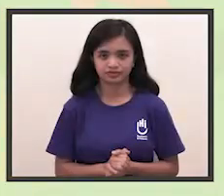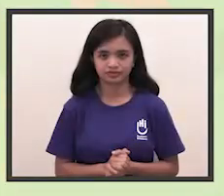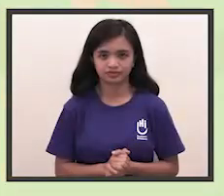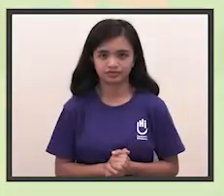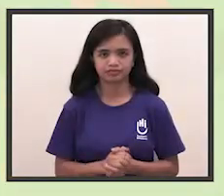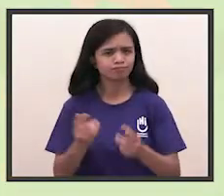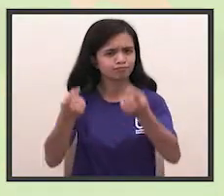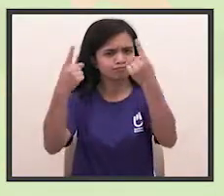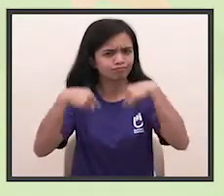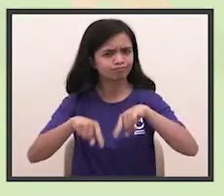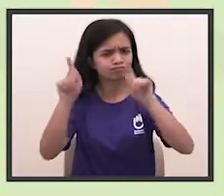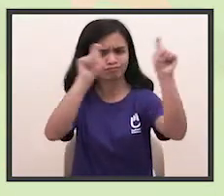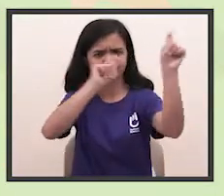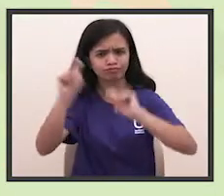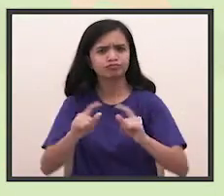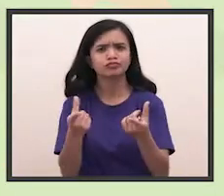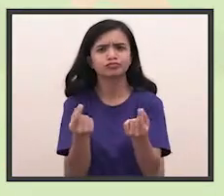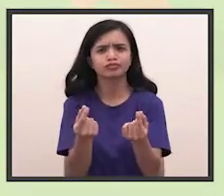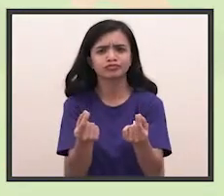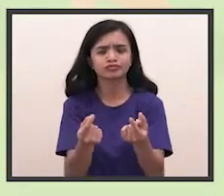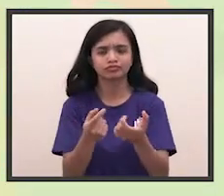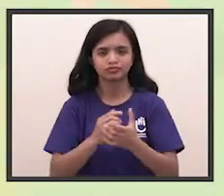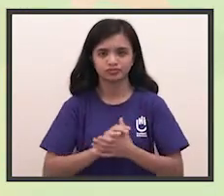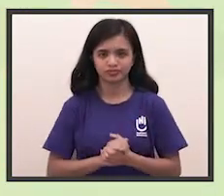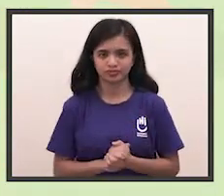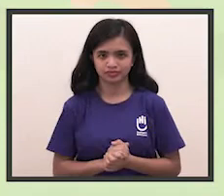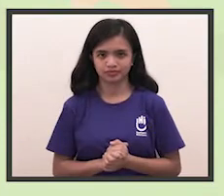What to do during a typhoon.